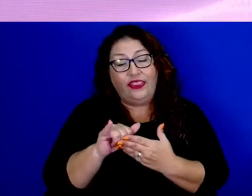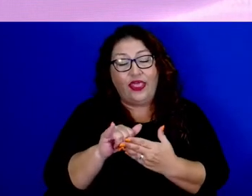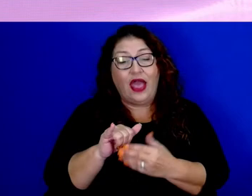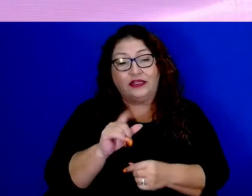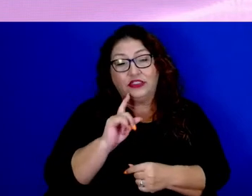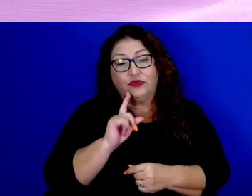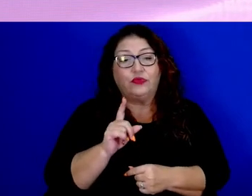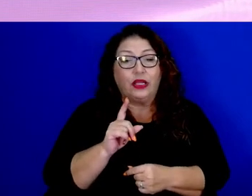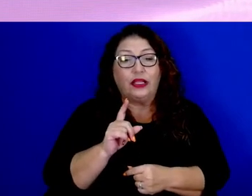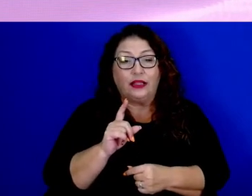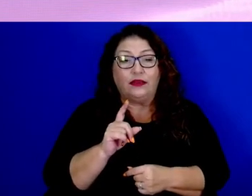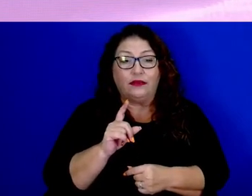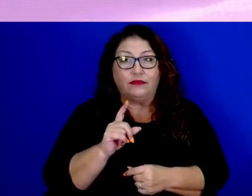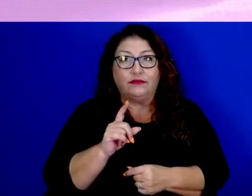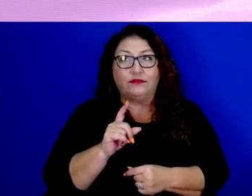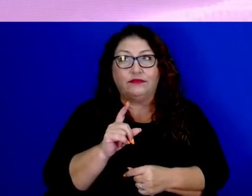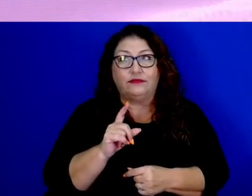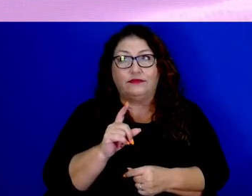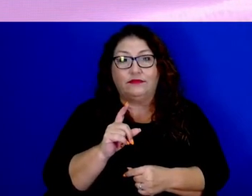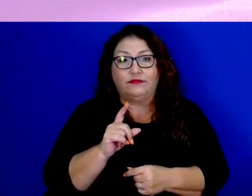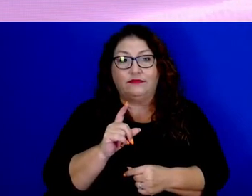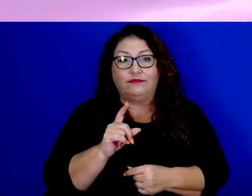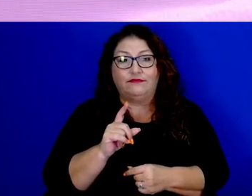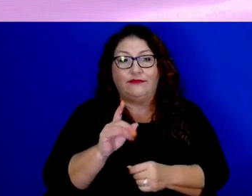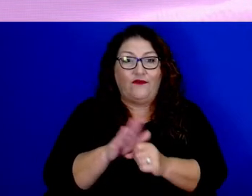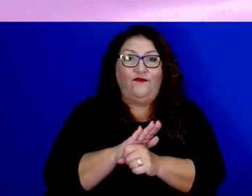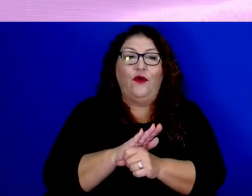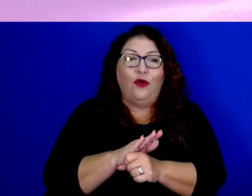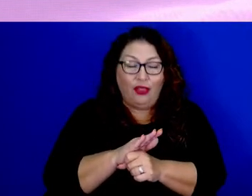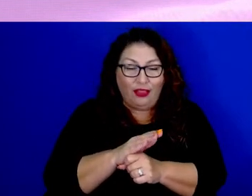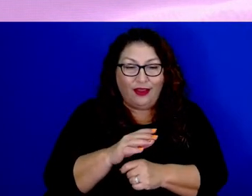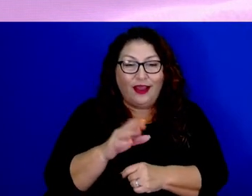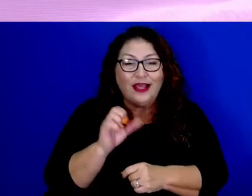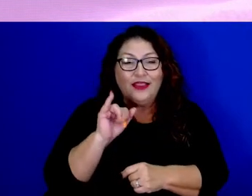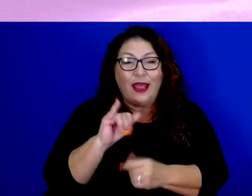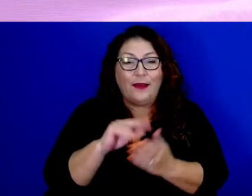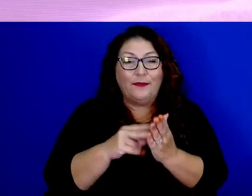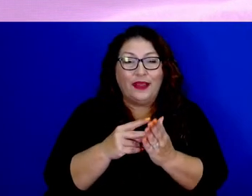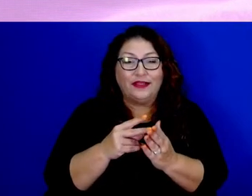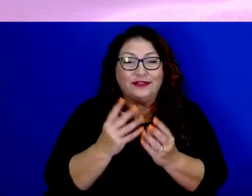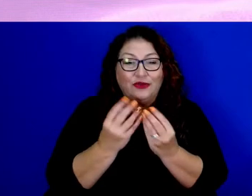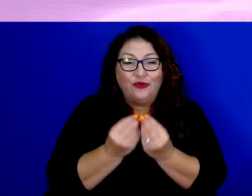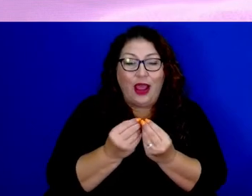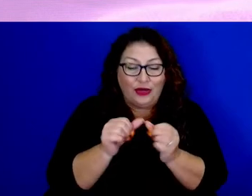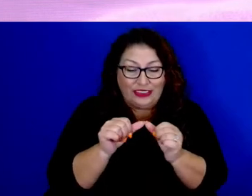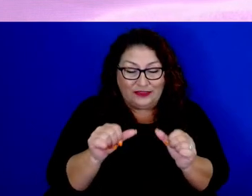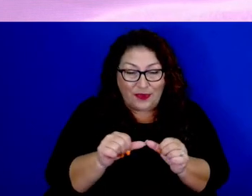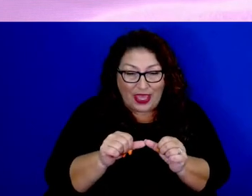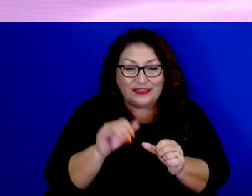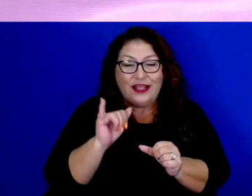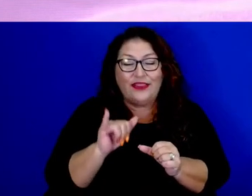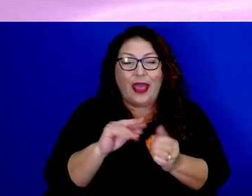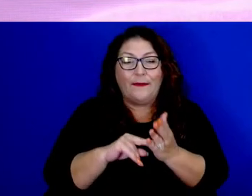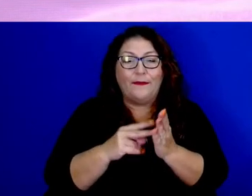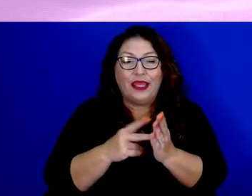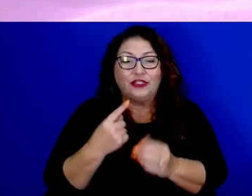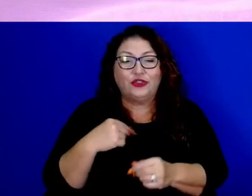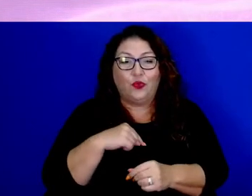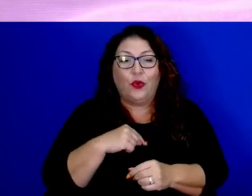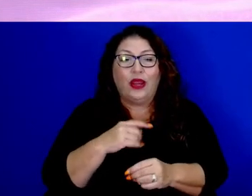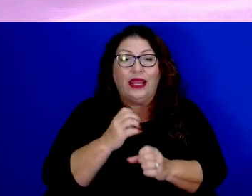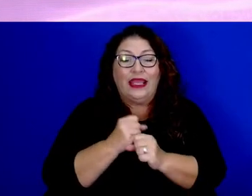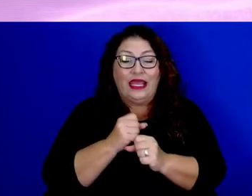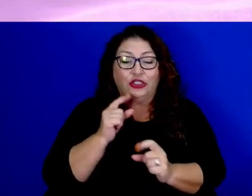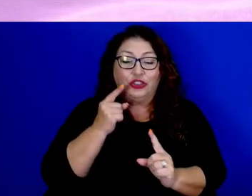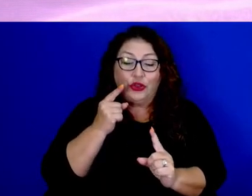crowded slide, which means also that it's a rather crowded space, which means that we are getting to the point where we wanted